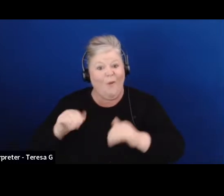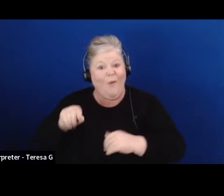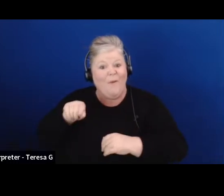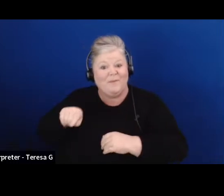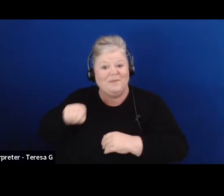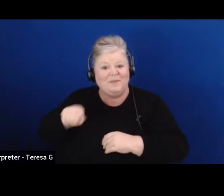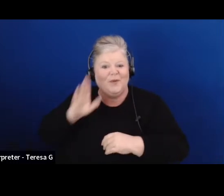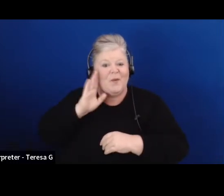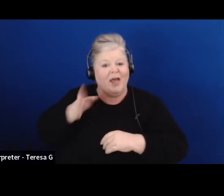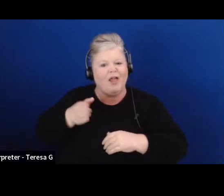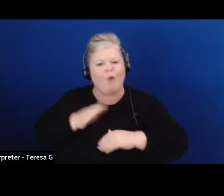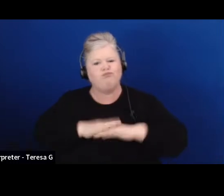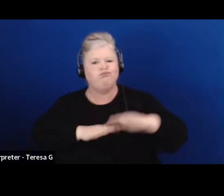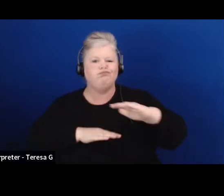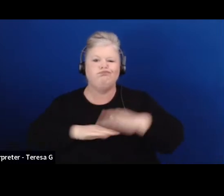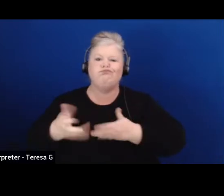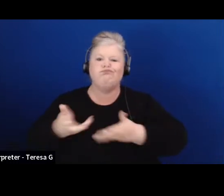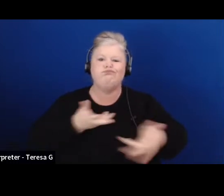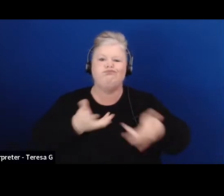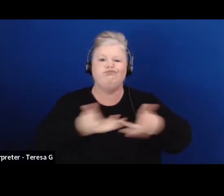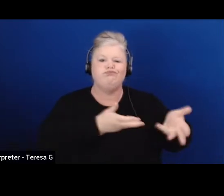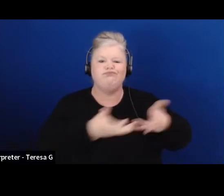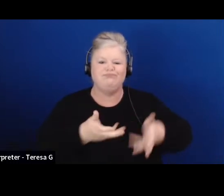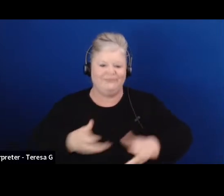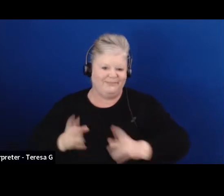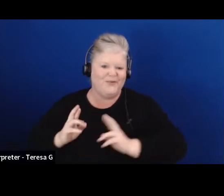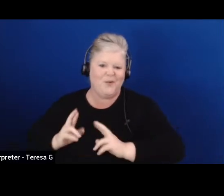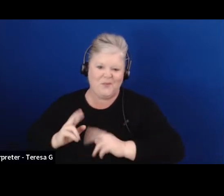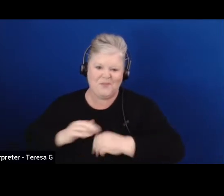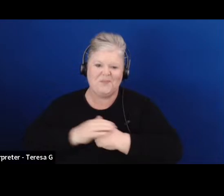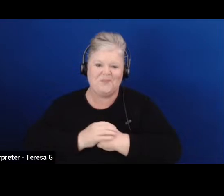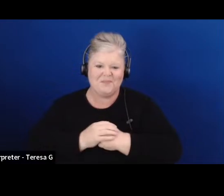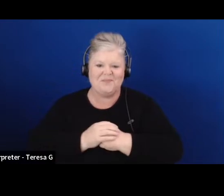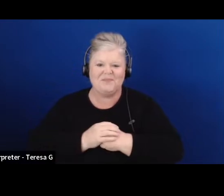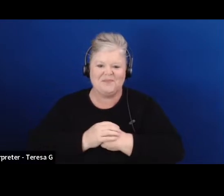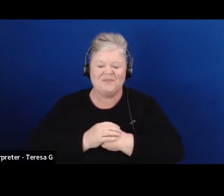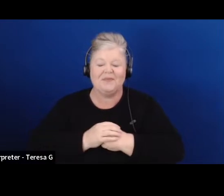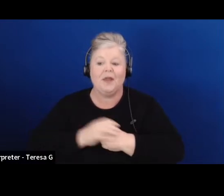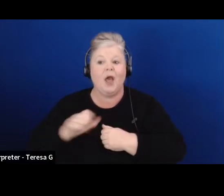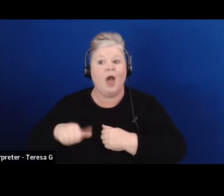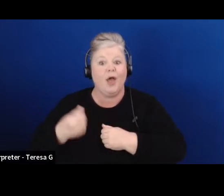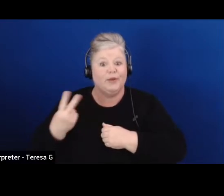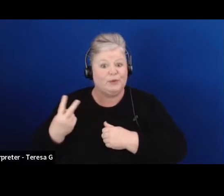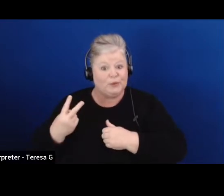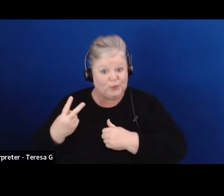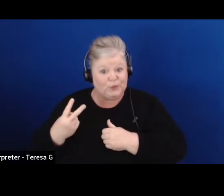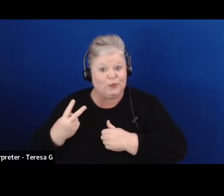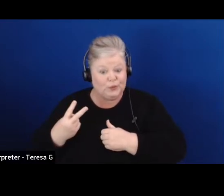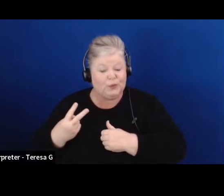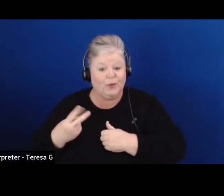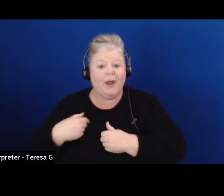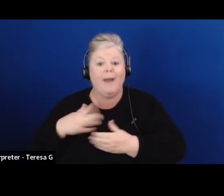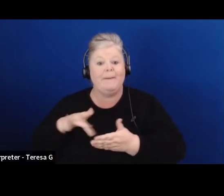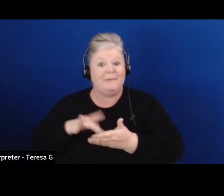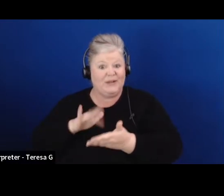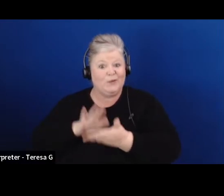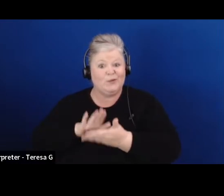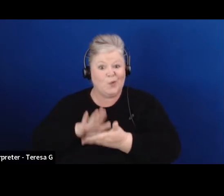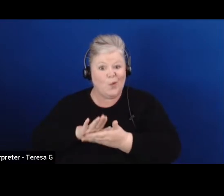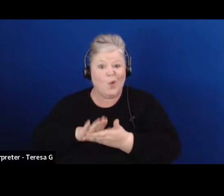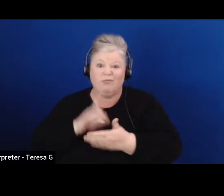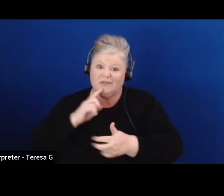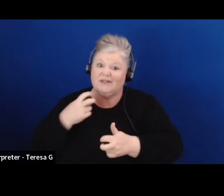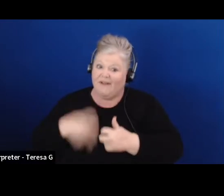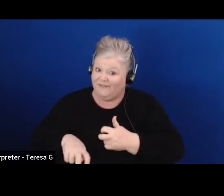very comfortable in dealing with. One is, well, two are in middle school, which is a very difficult